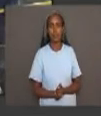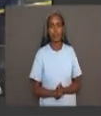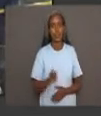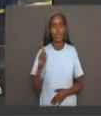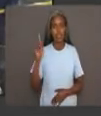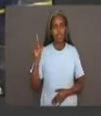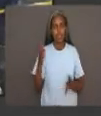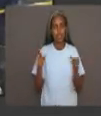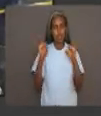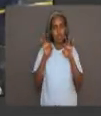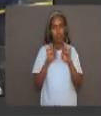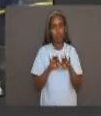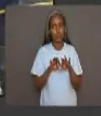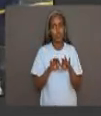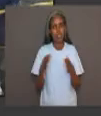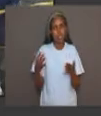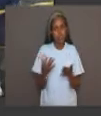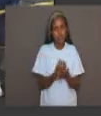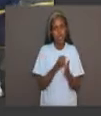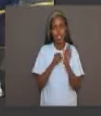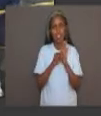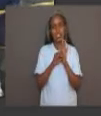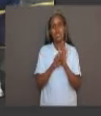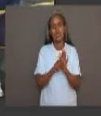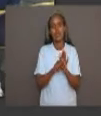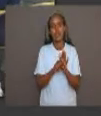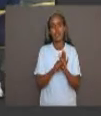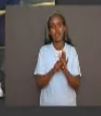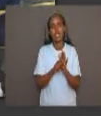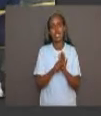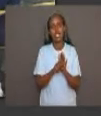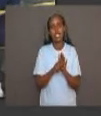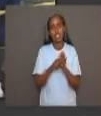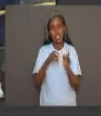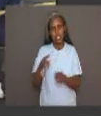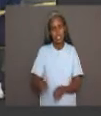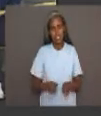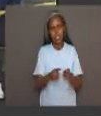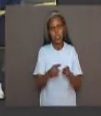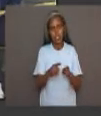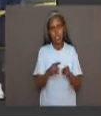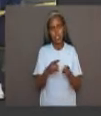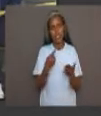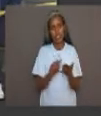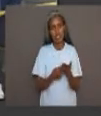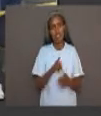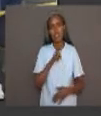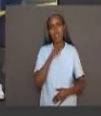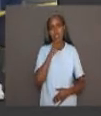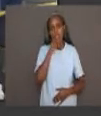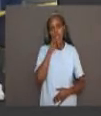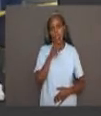It is important to take a sample in such a way that it is a